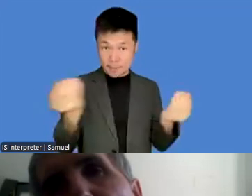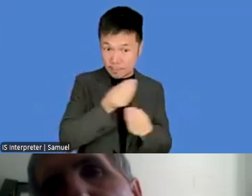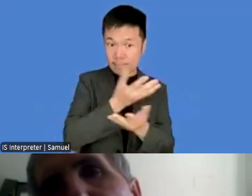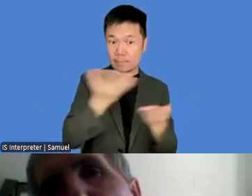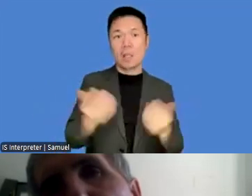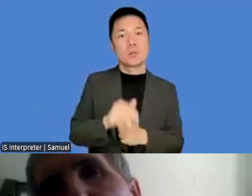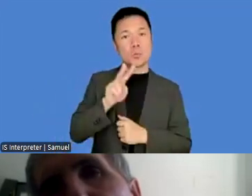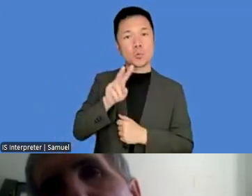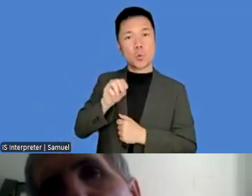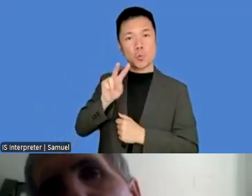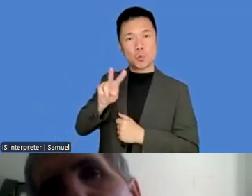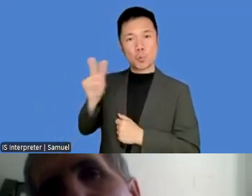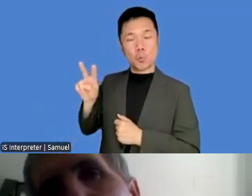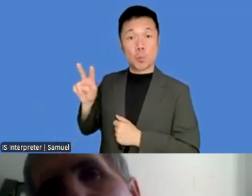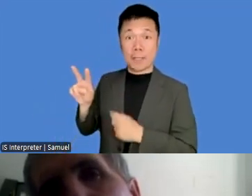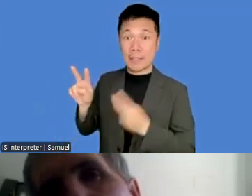2022,